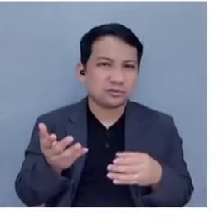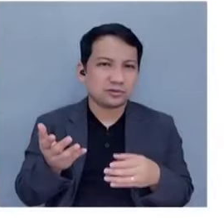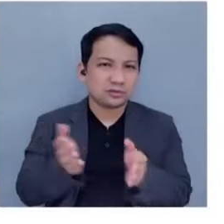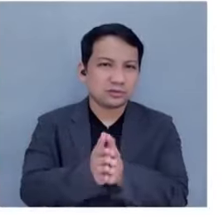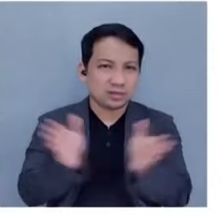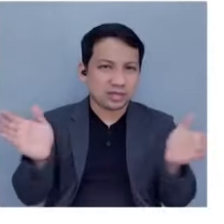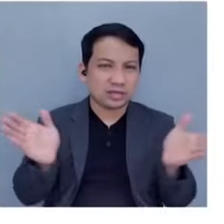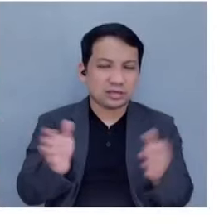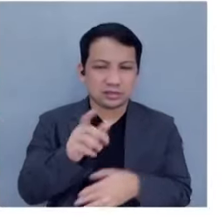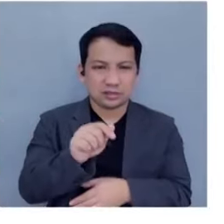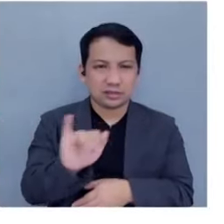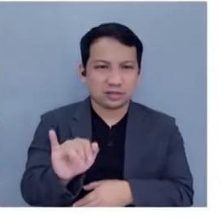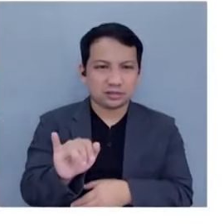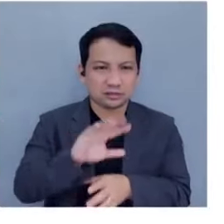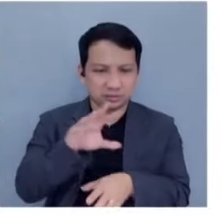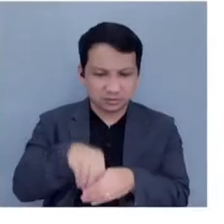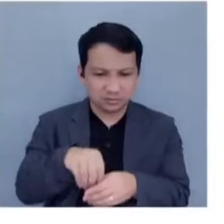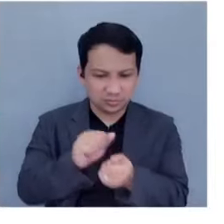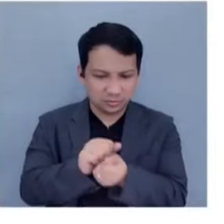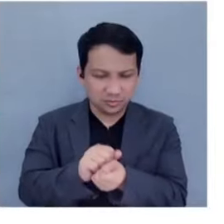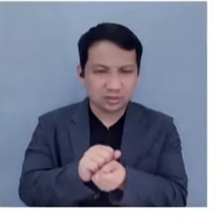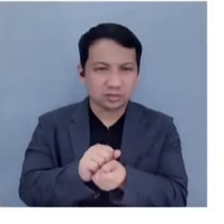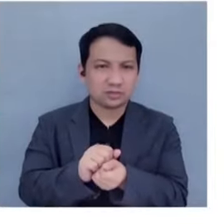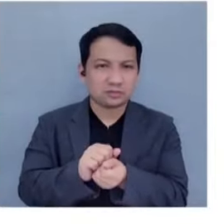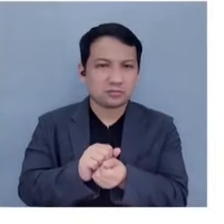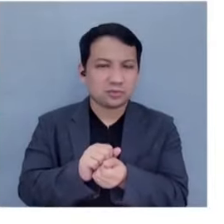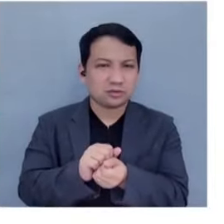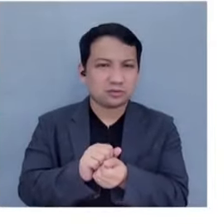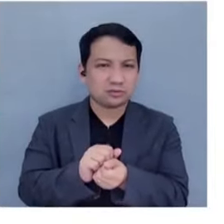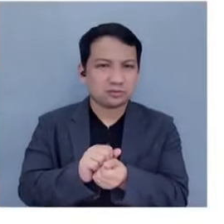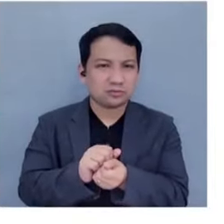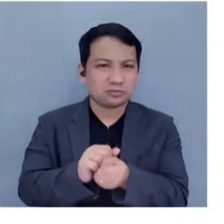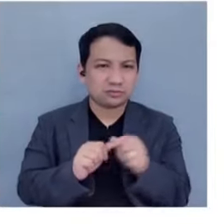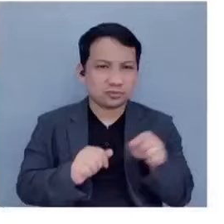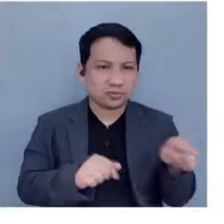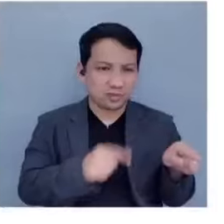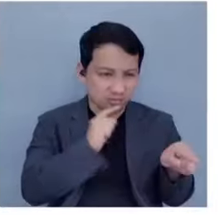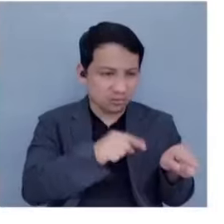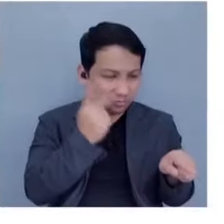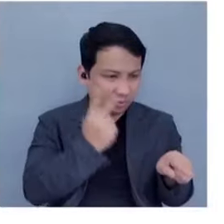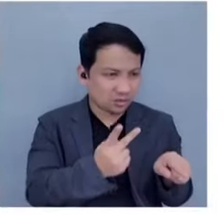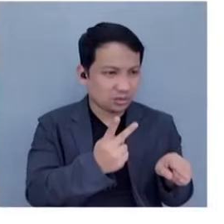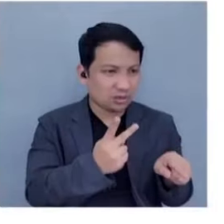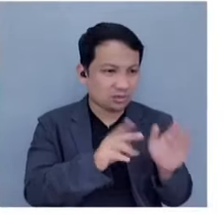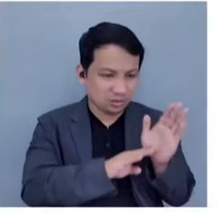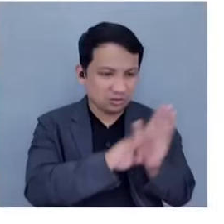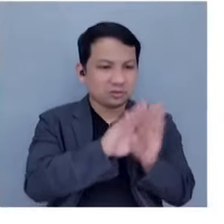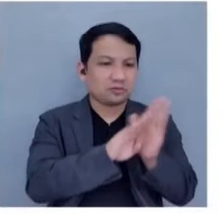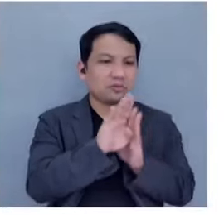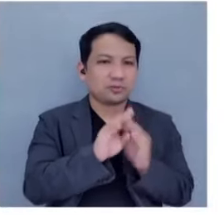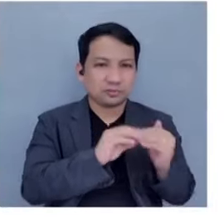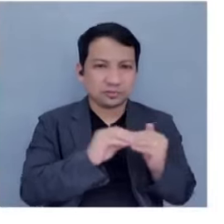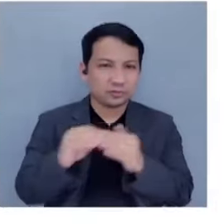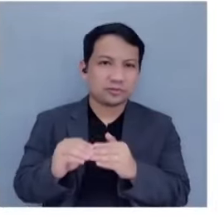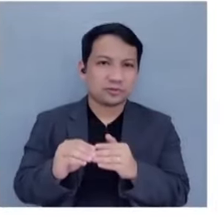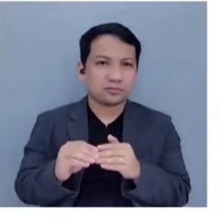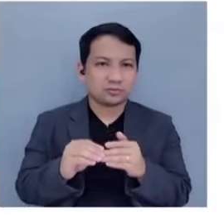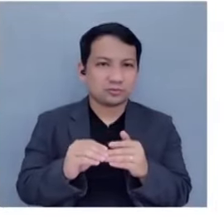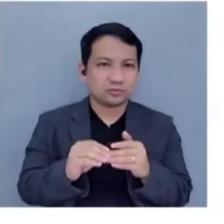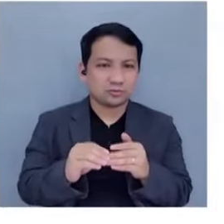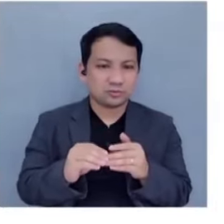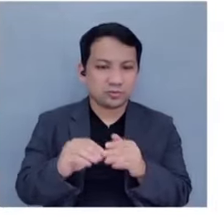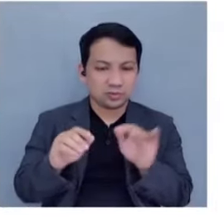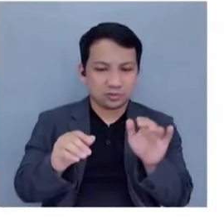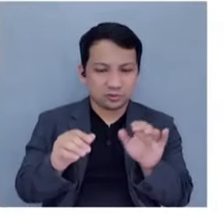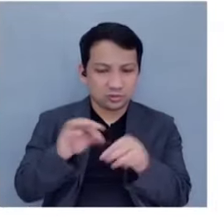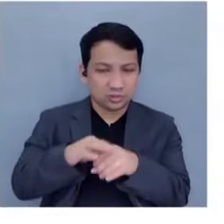into the mix, even if we're faring better now, and you say you see an acceleration leading up to 2025, are we prepared? Is